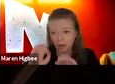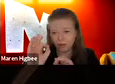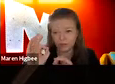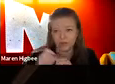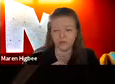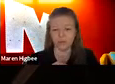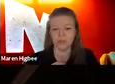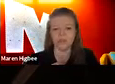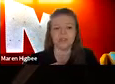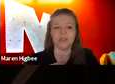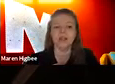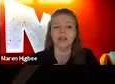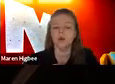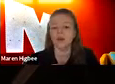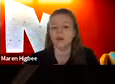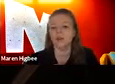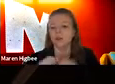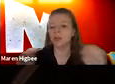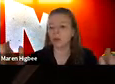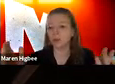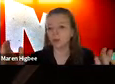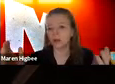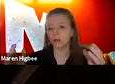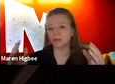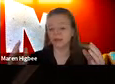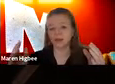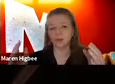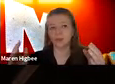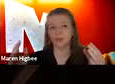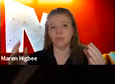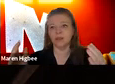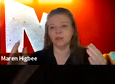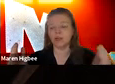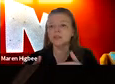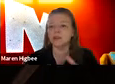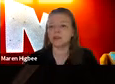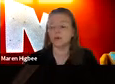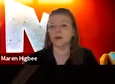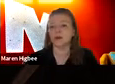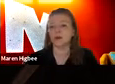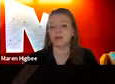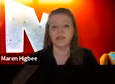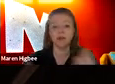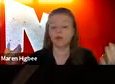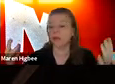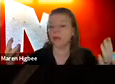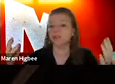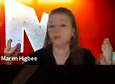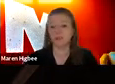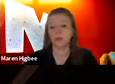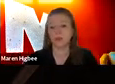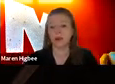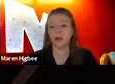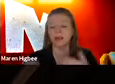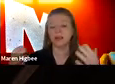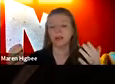that we know we have it all dialed in perfectly. Well, there was a couple of, um, translators where their connection